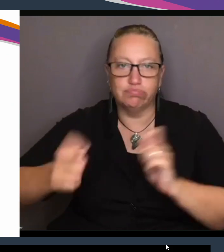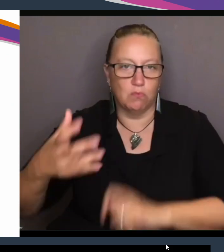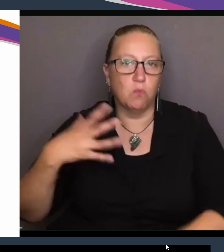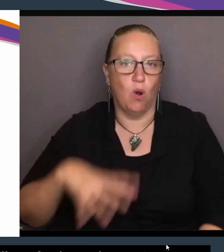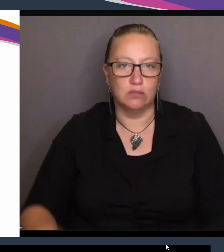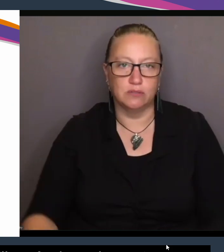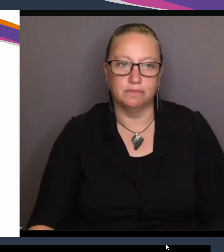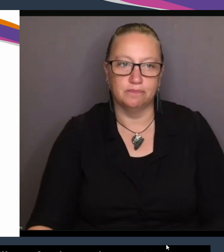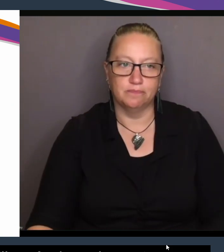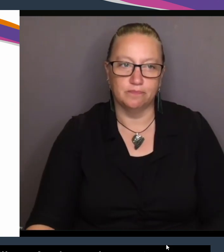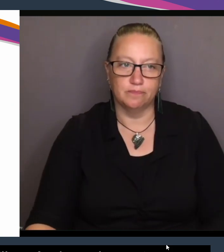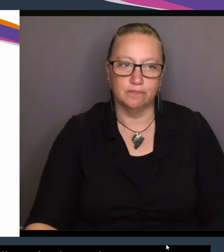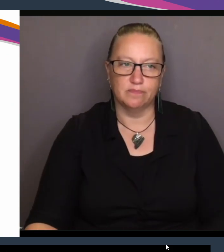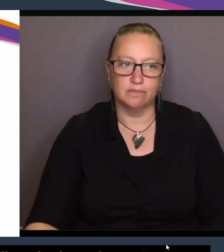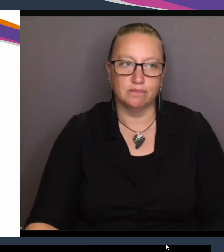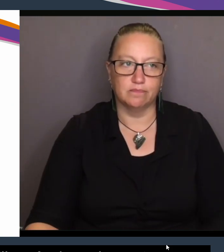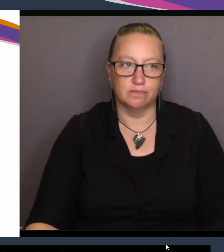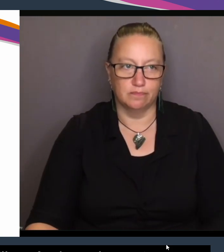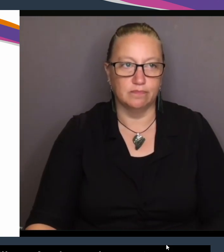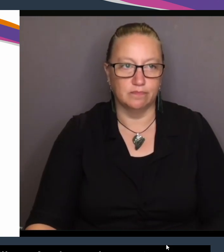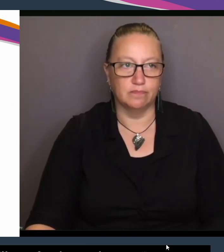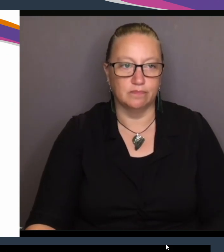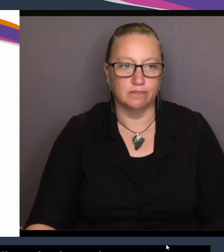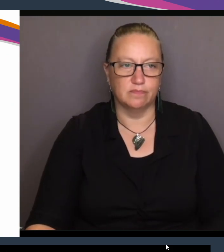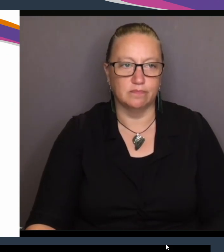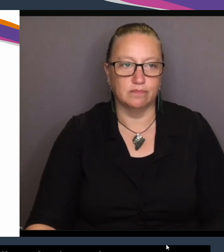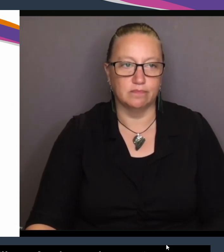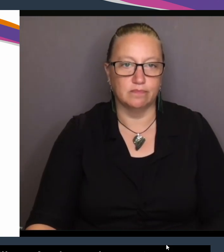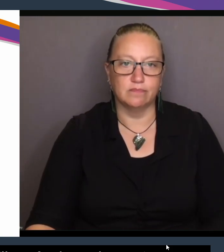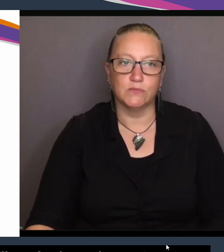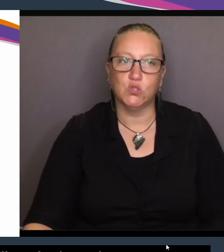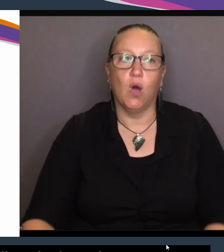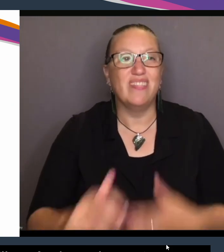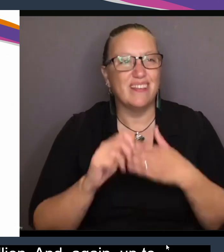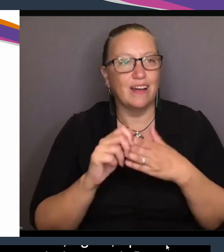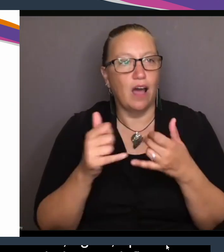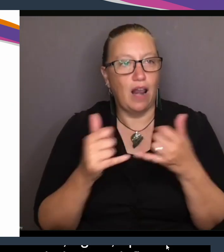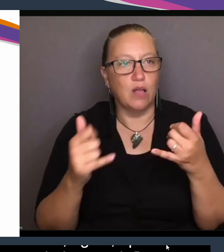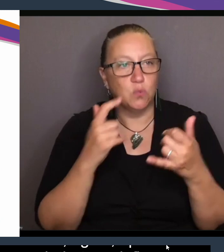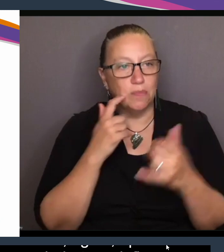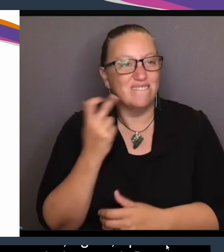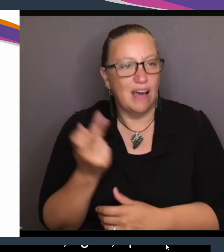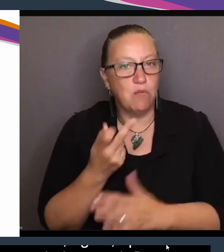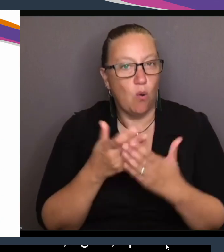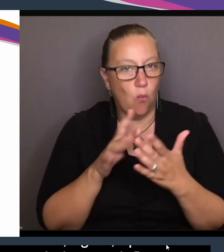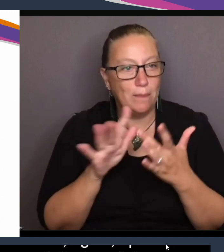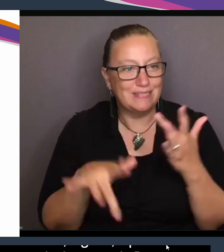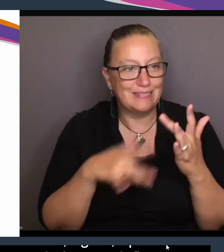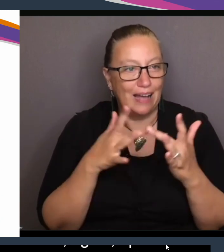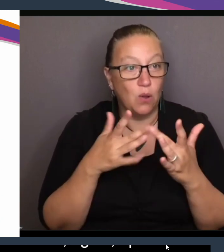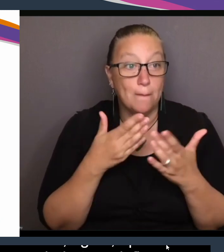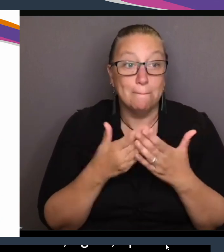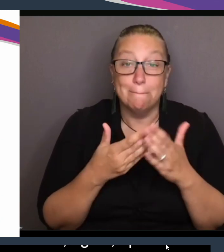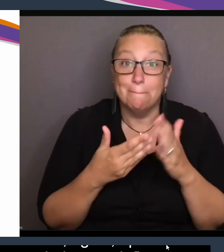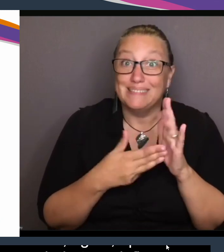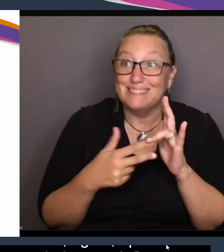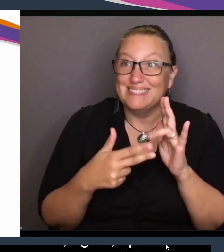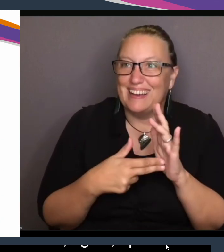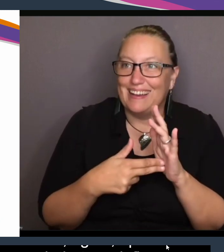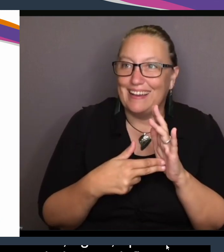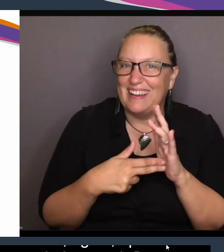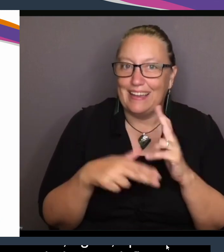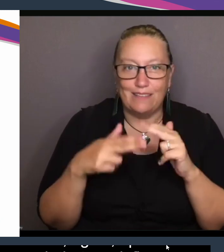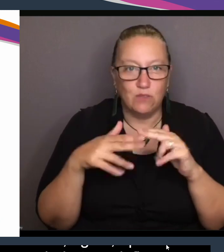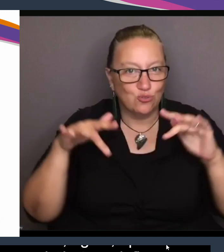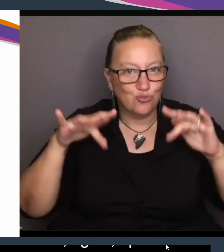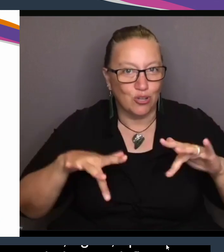So, the guidelines will be available on our website on Monday. We'll be sending, if you're not already subscribed to